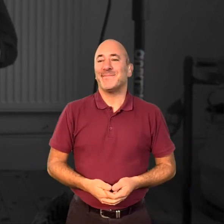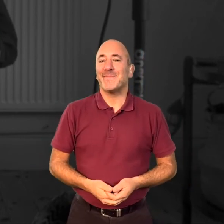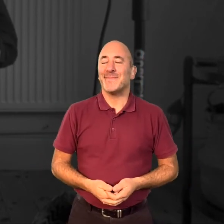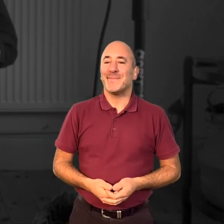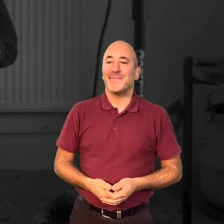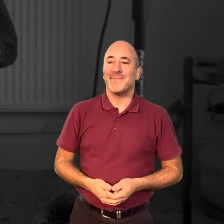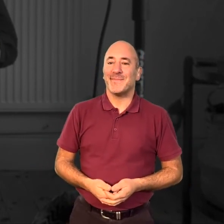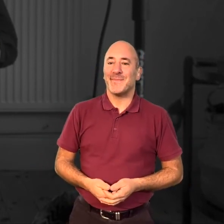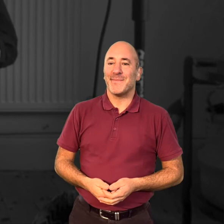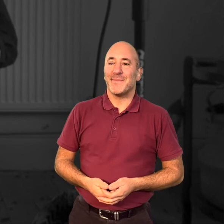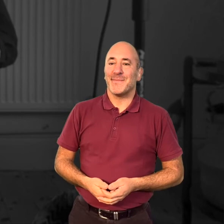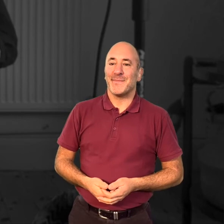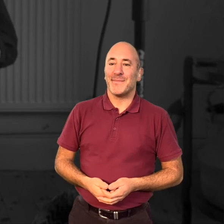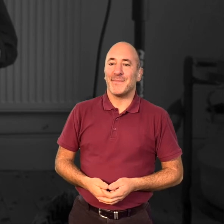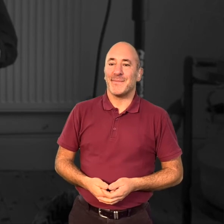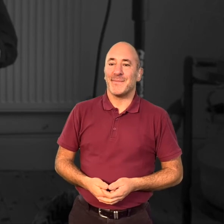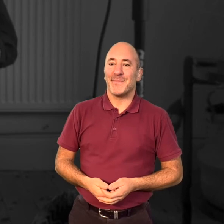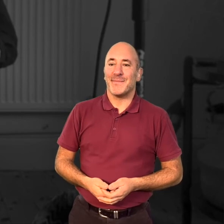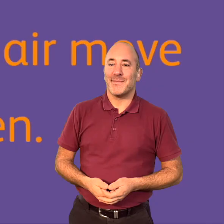to do it for a bit longer.